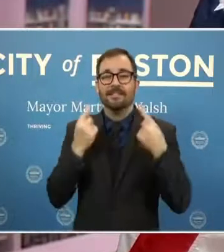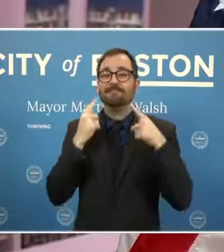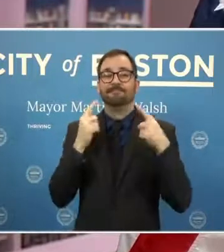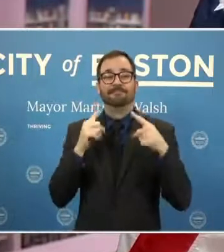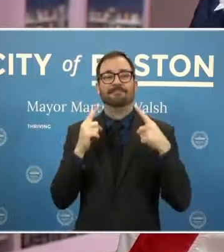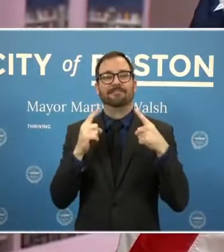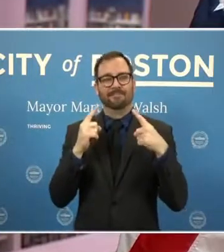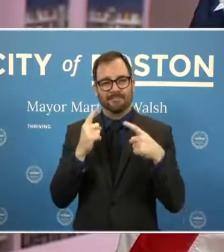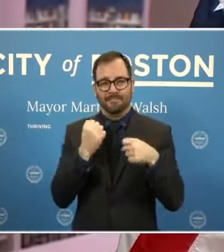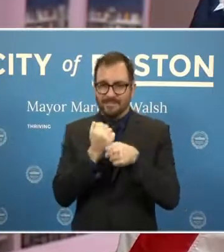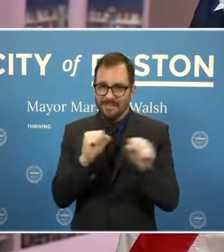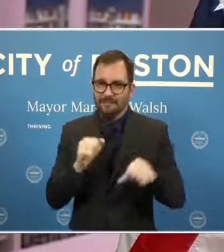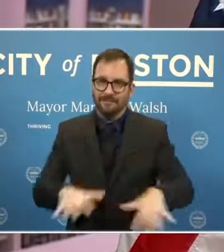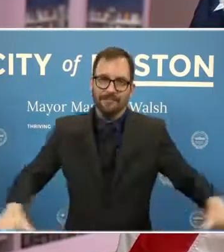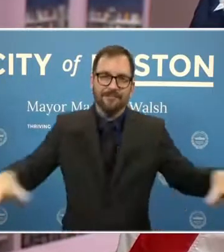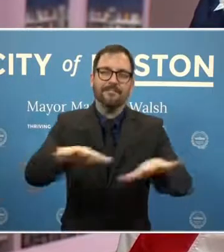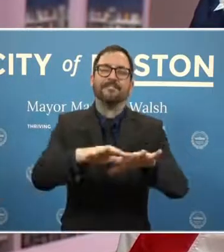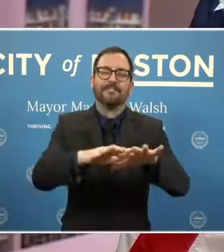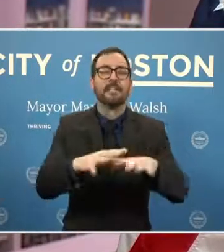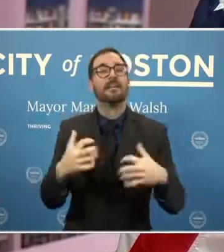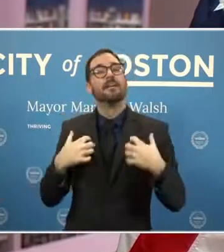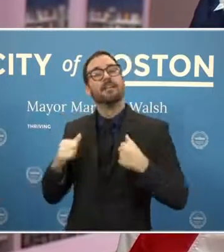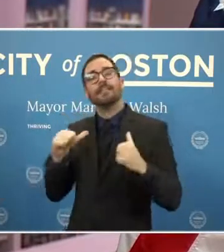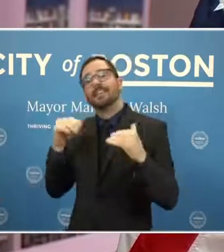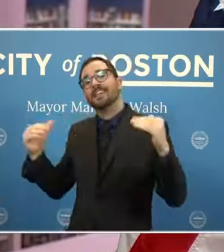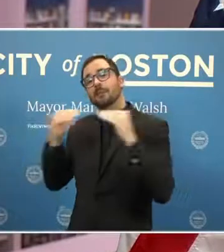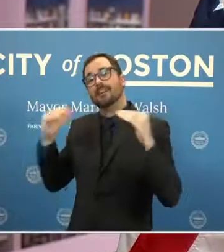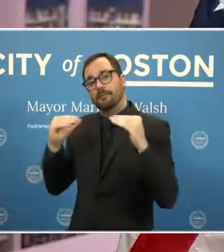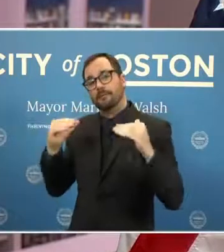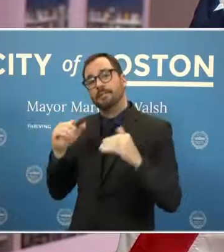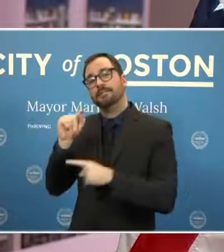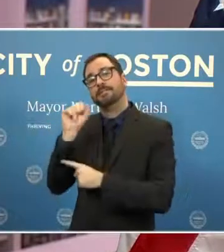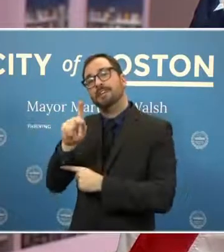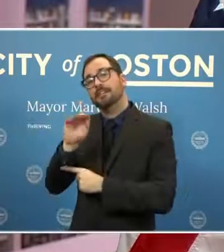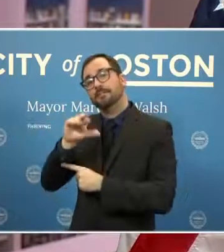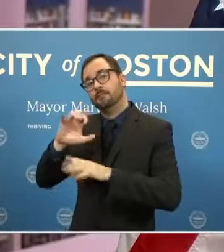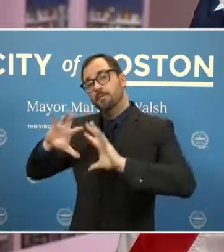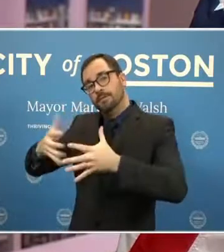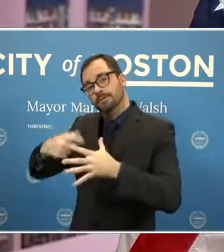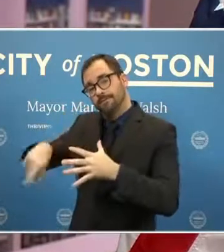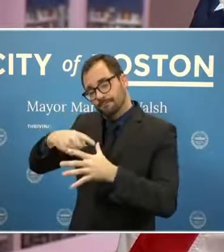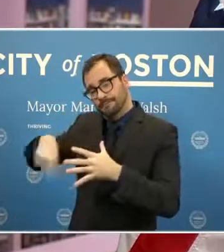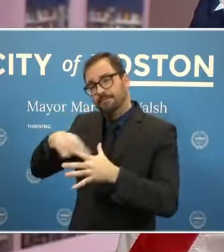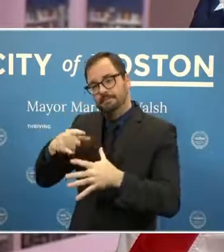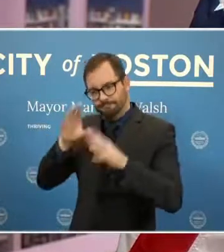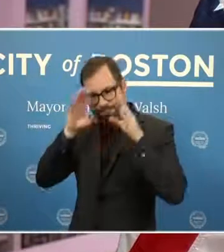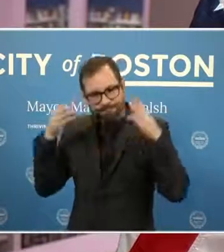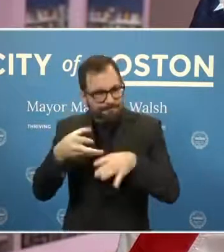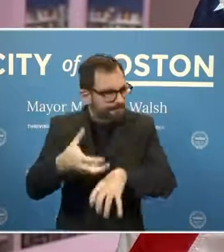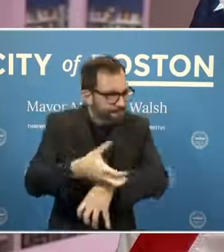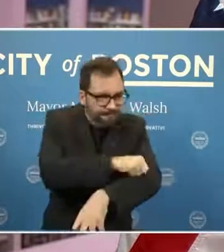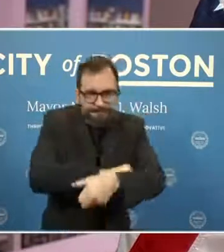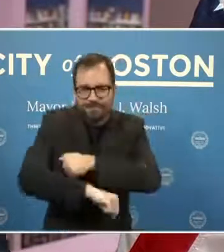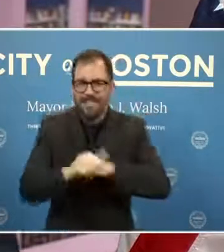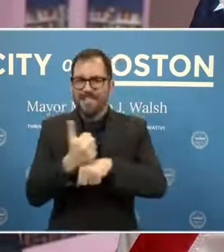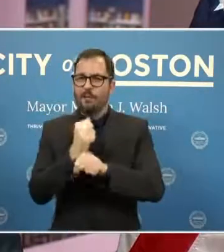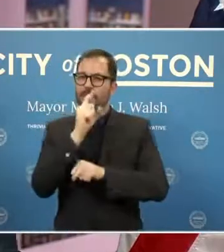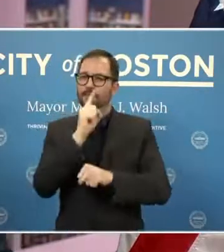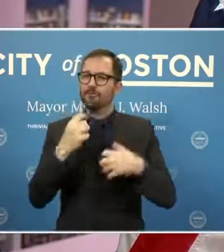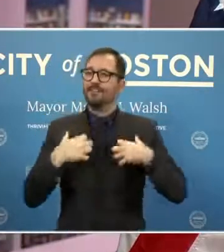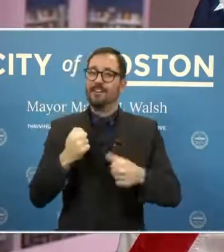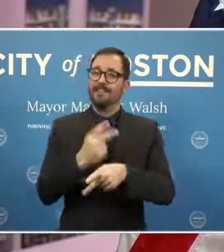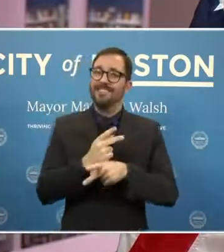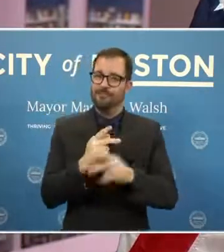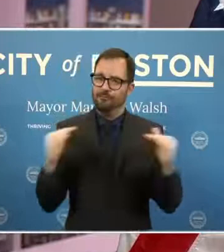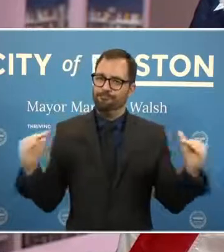provided 6 million meals to children, families, veterans, and seniors. We got over 40,000 laptops to our students.